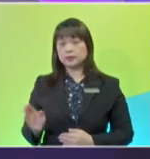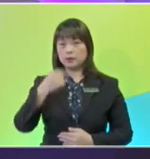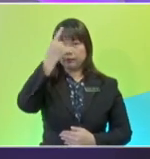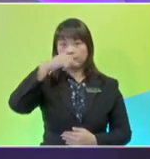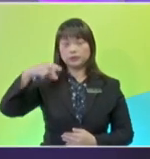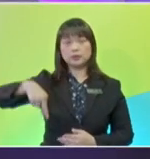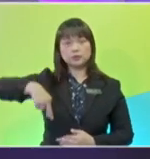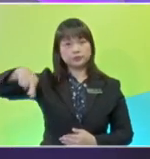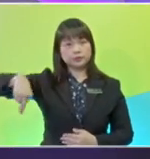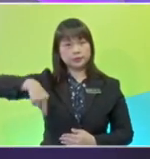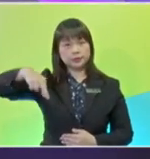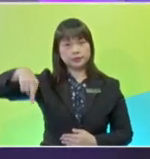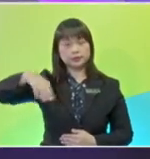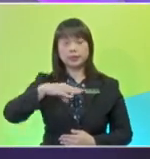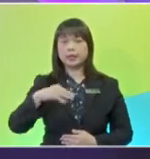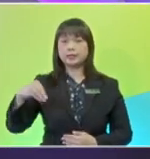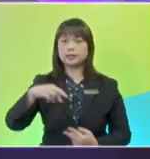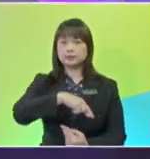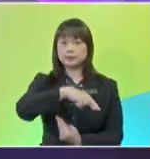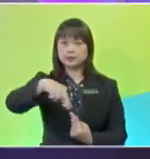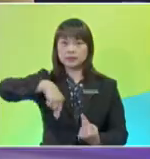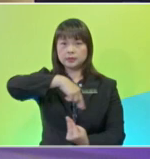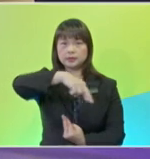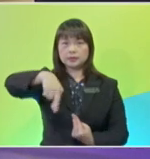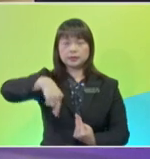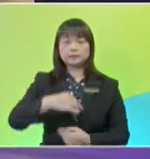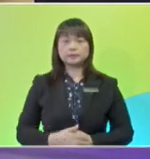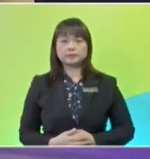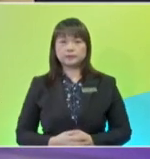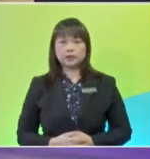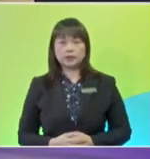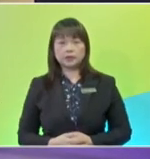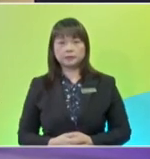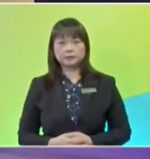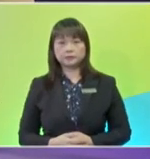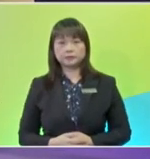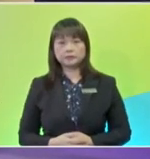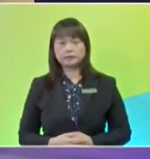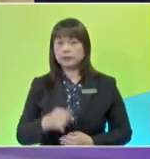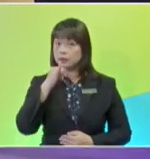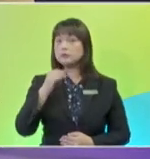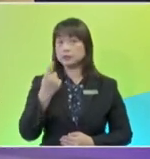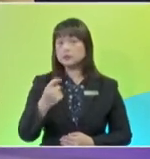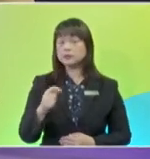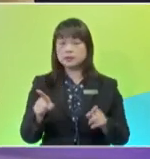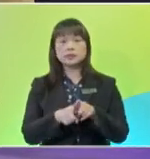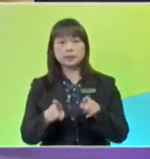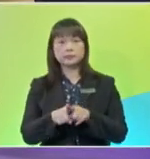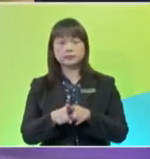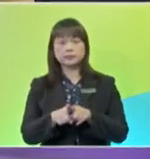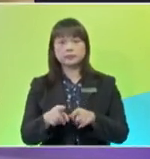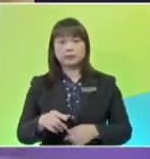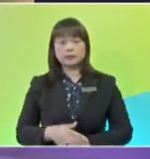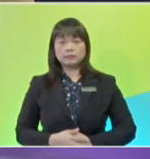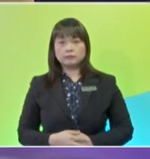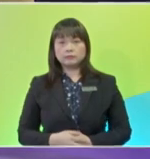the duration? Is the duration the same? Rotation and revolution, yes, it's the same. Can you tell me